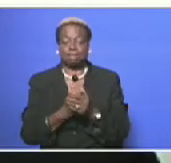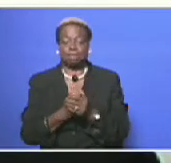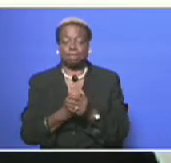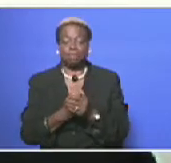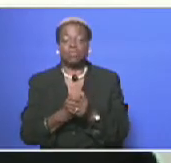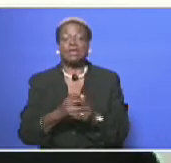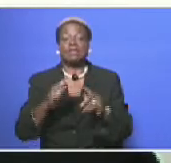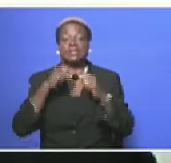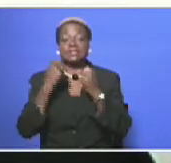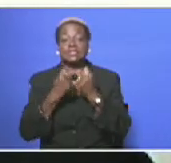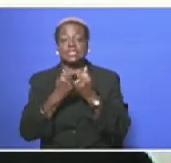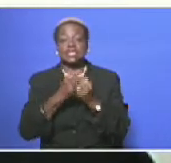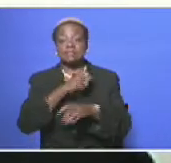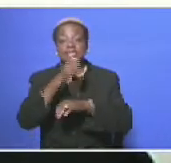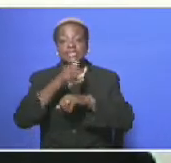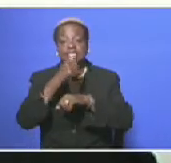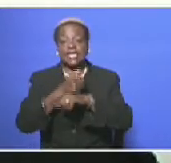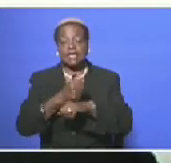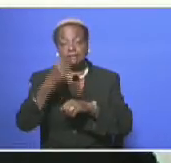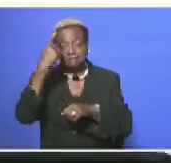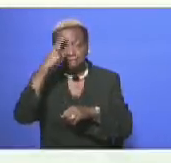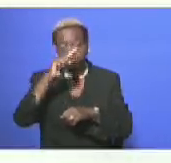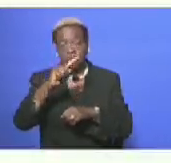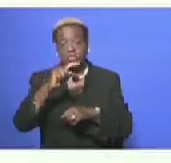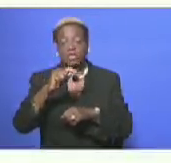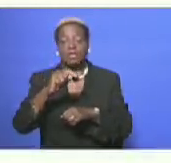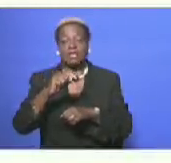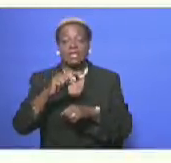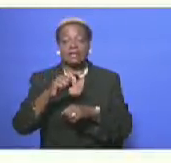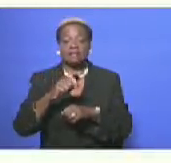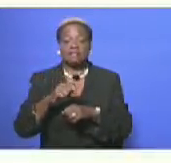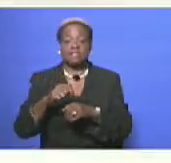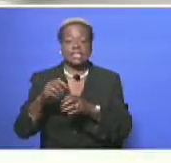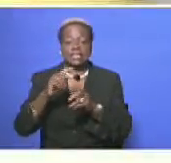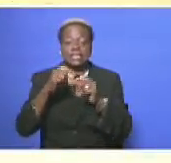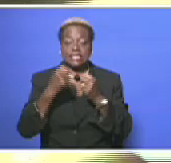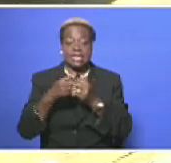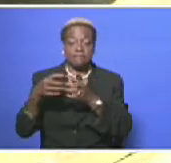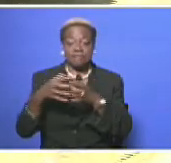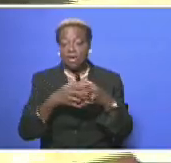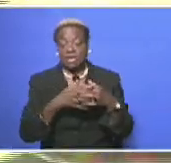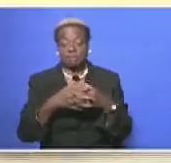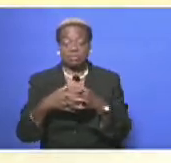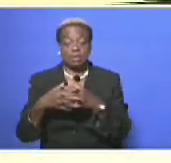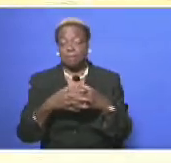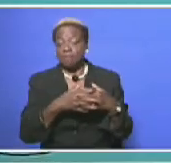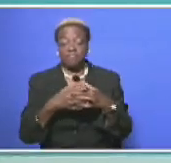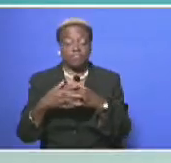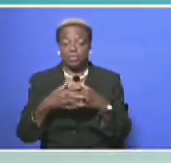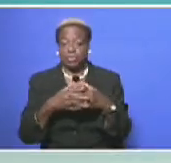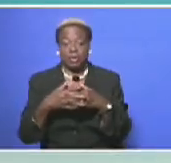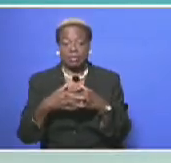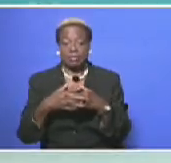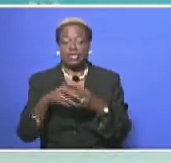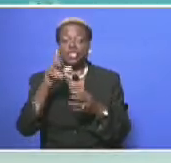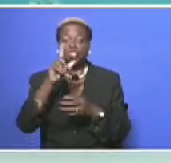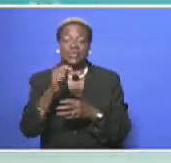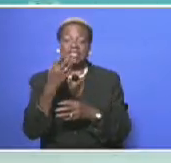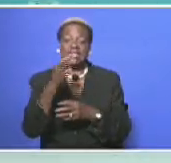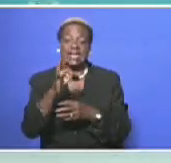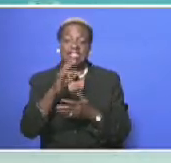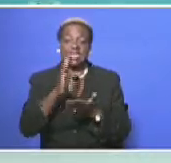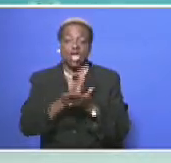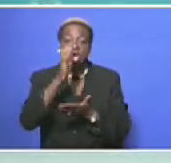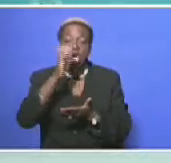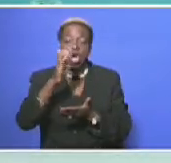are all set for the December 20th showdown at the Thomas A. Robinson National Stadium. The Makers Wanted Bahamas Bowl set to kick off the 2019 college football